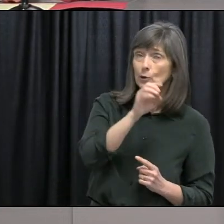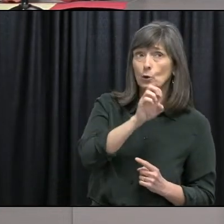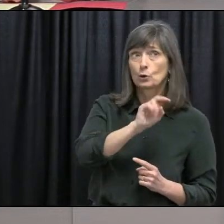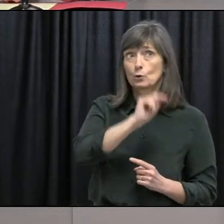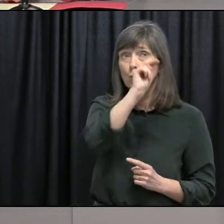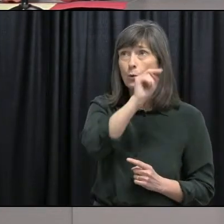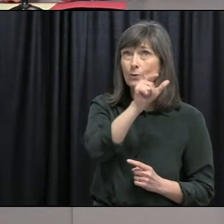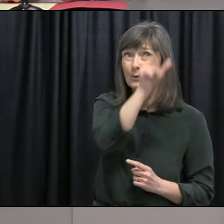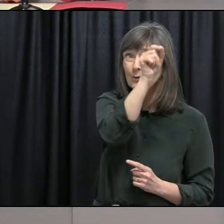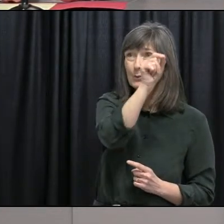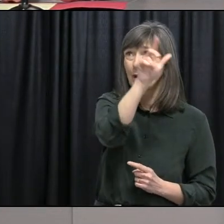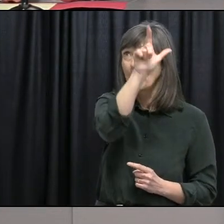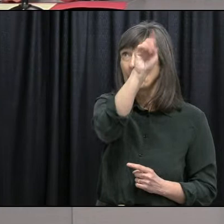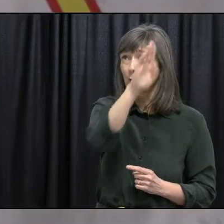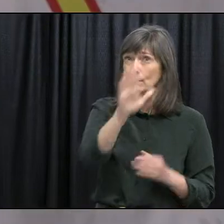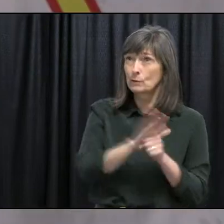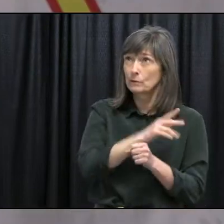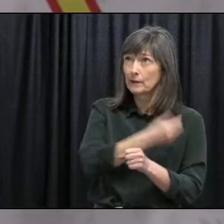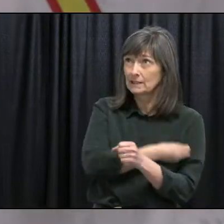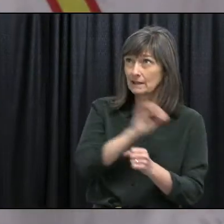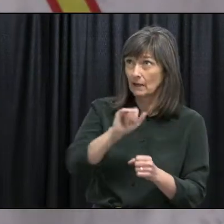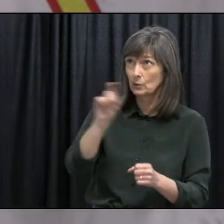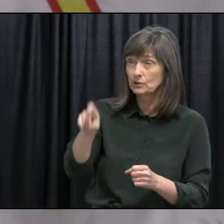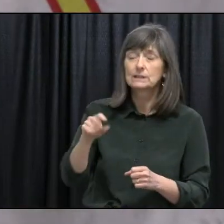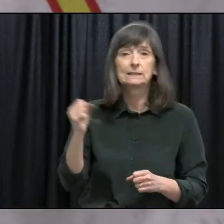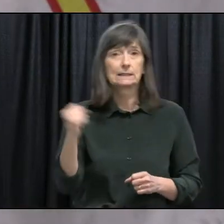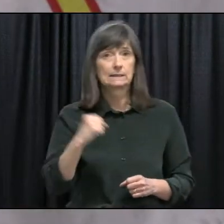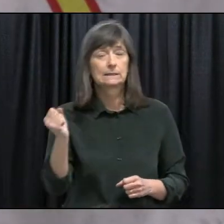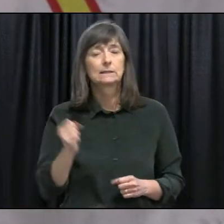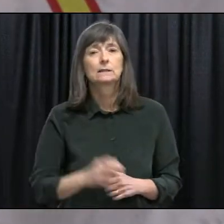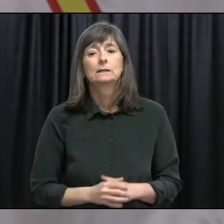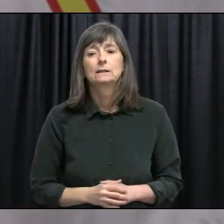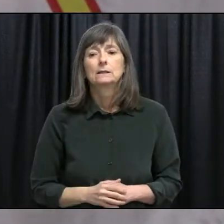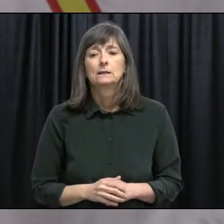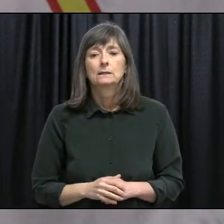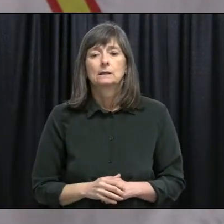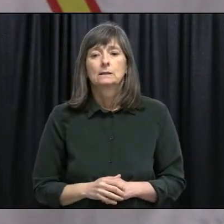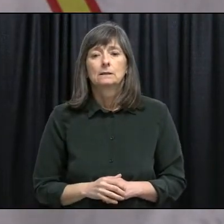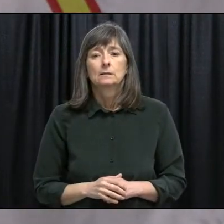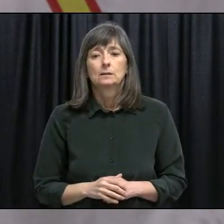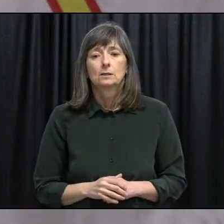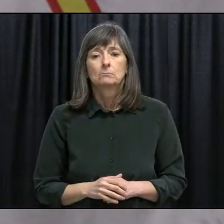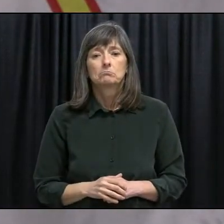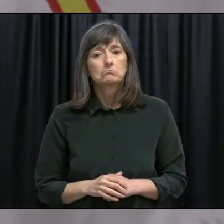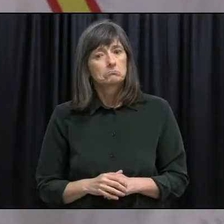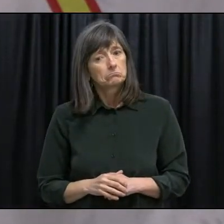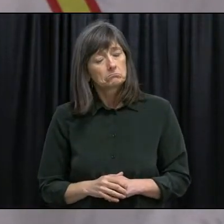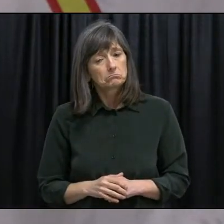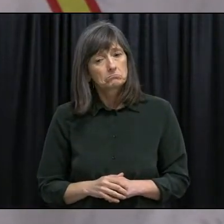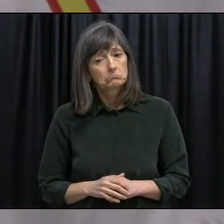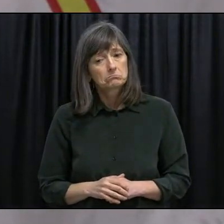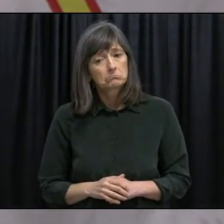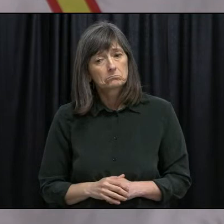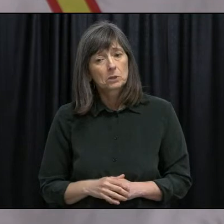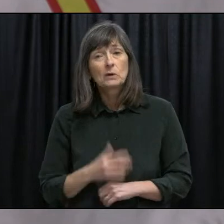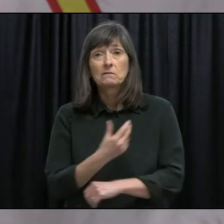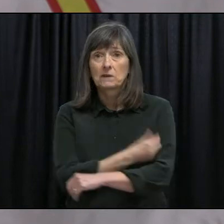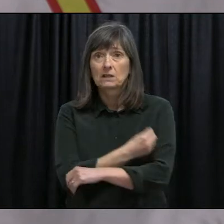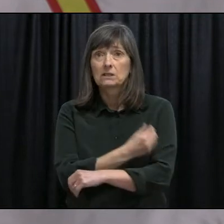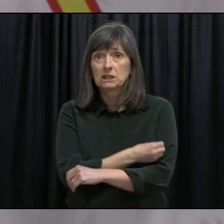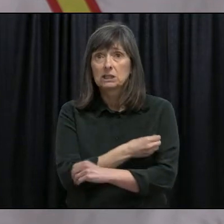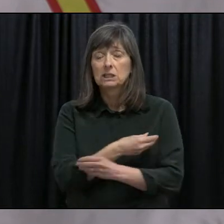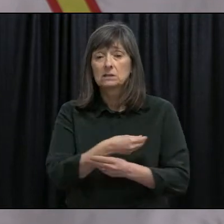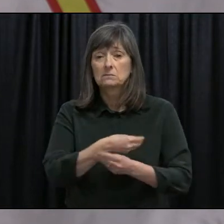Yes. So I think, by and large, we've been giving vaccine based